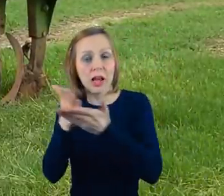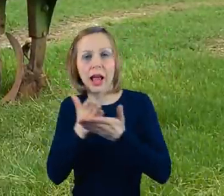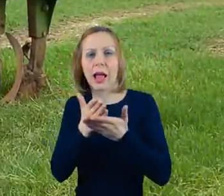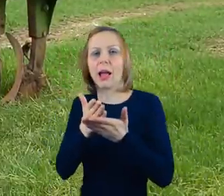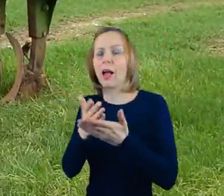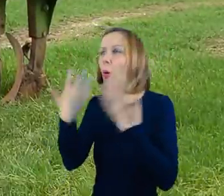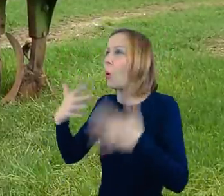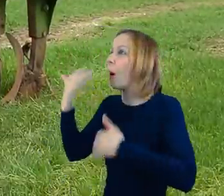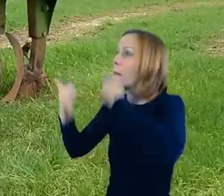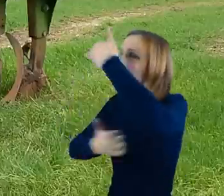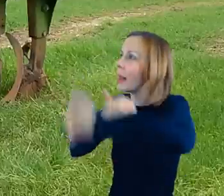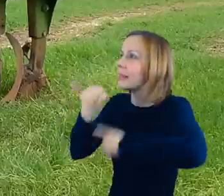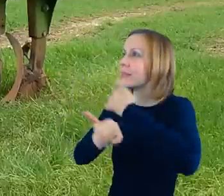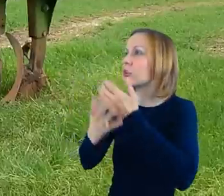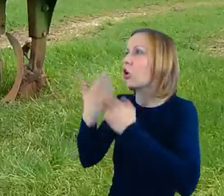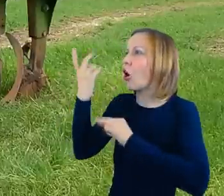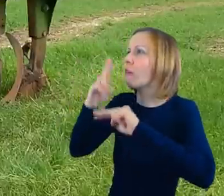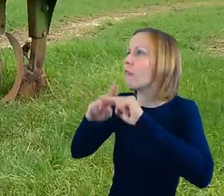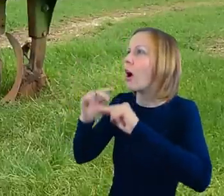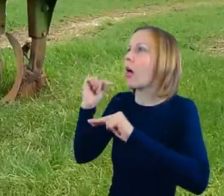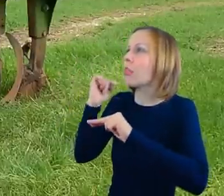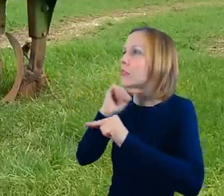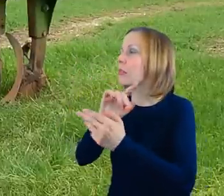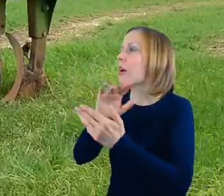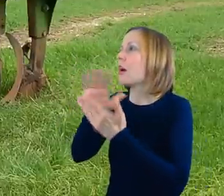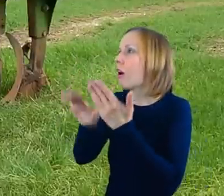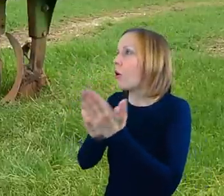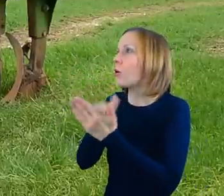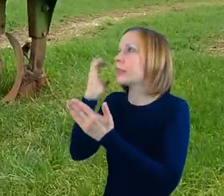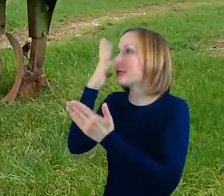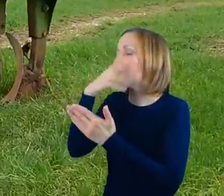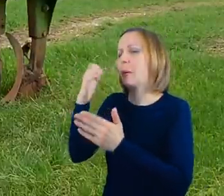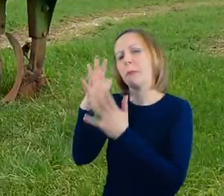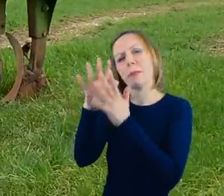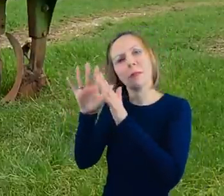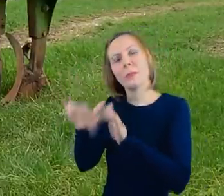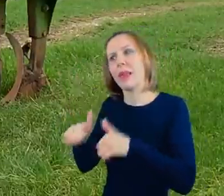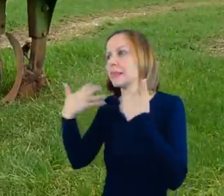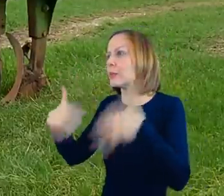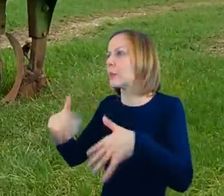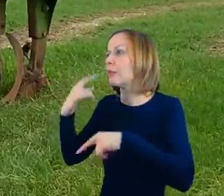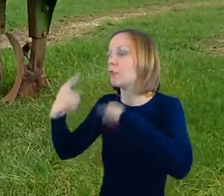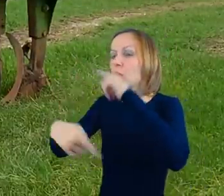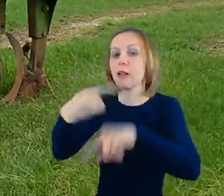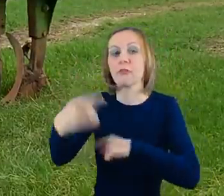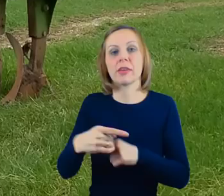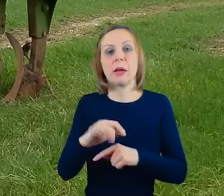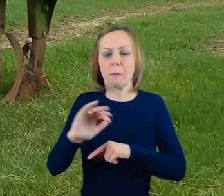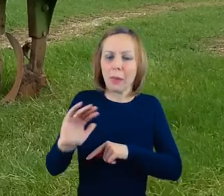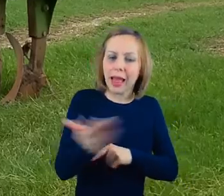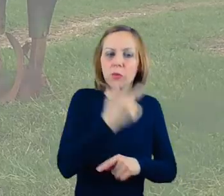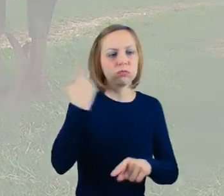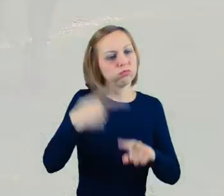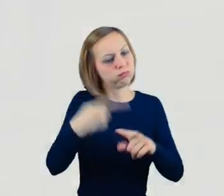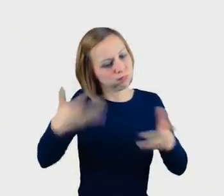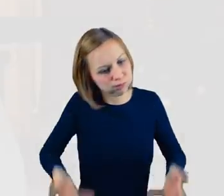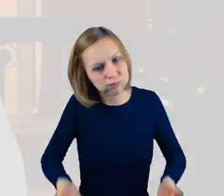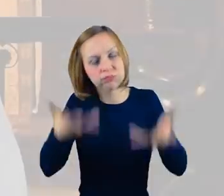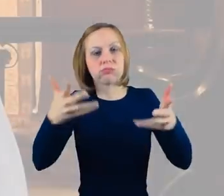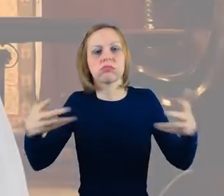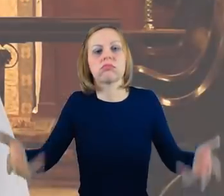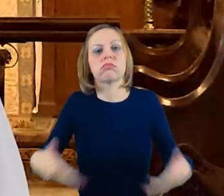Holy Spirit. Blessed be God forever. God speed the plough. God speed the